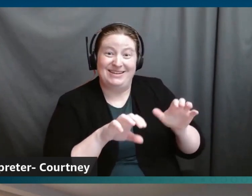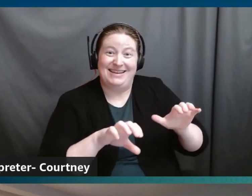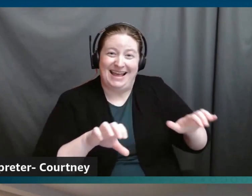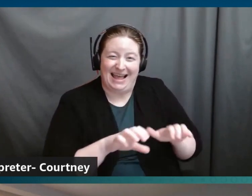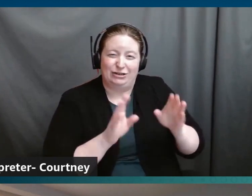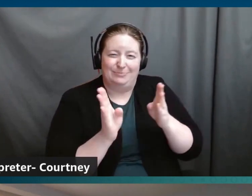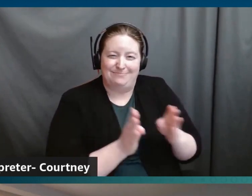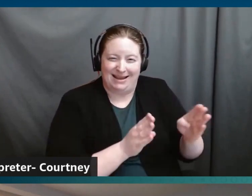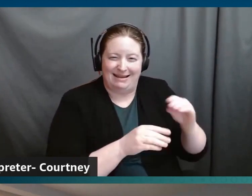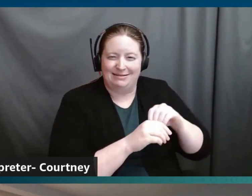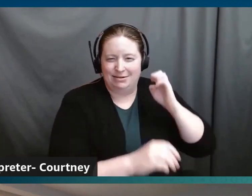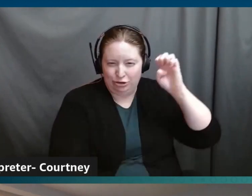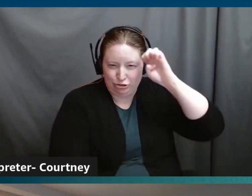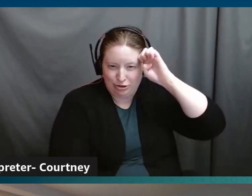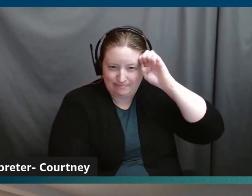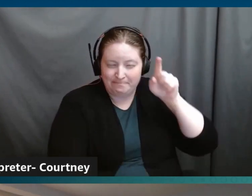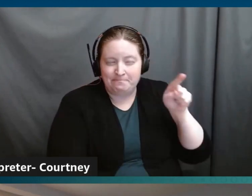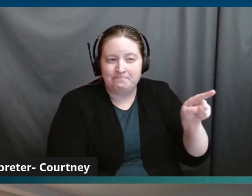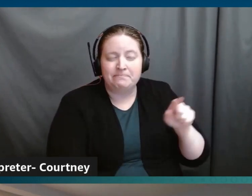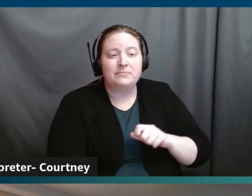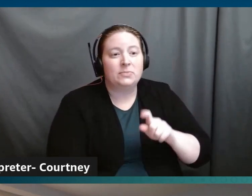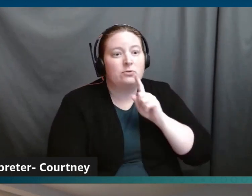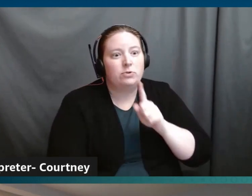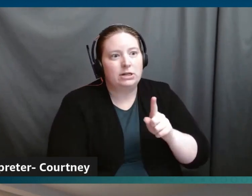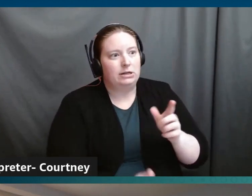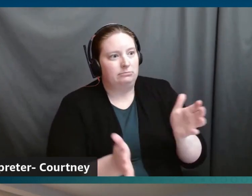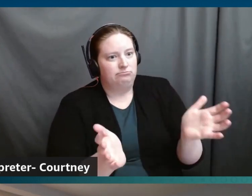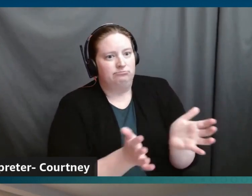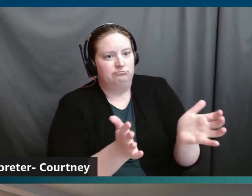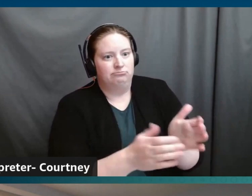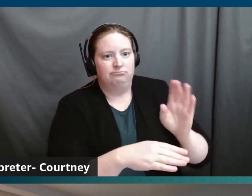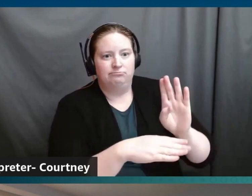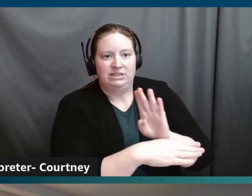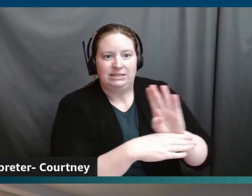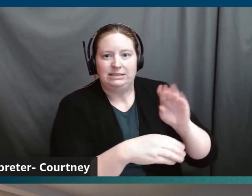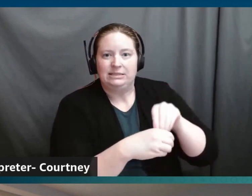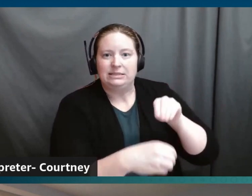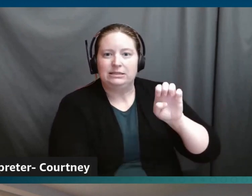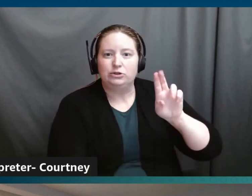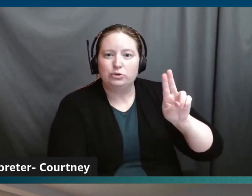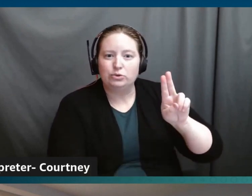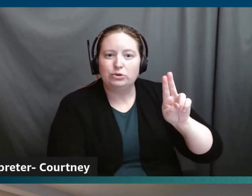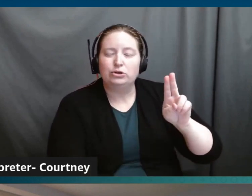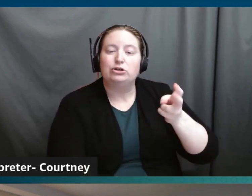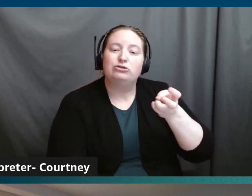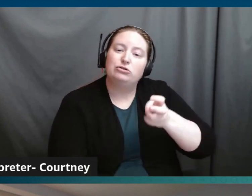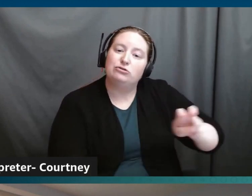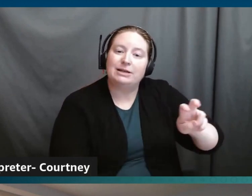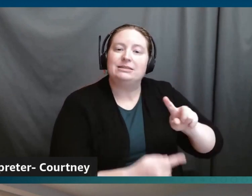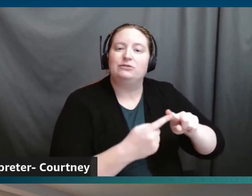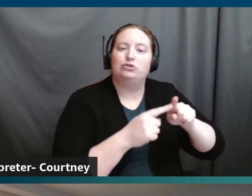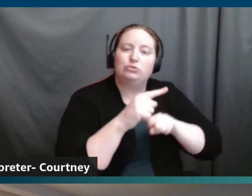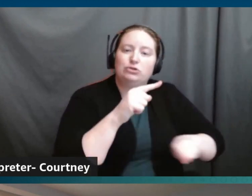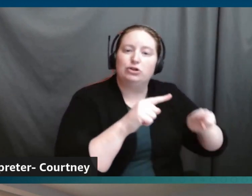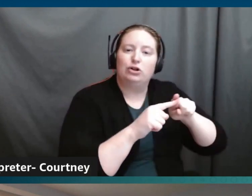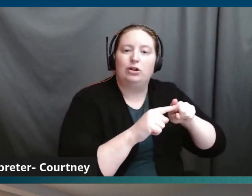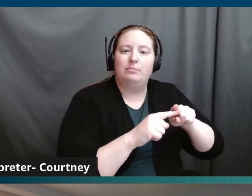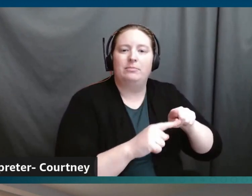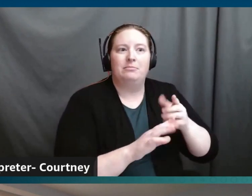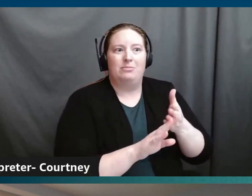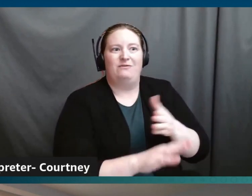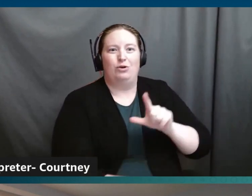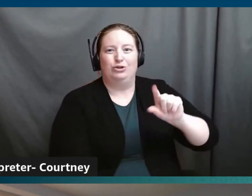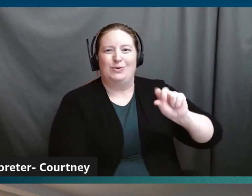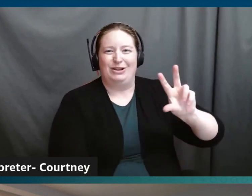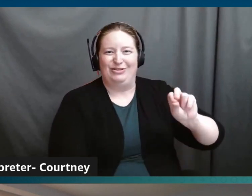in Europe are really pushing businesses in the EU to transition to circularity by 2030. And not only